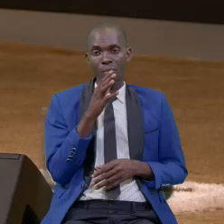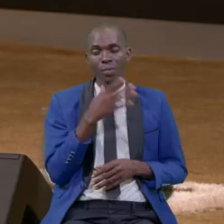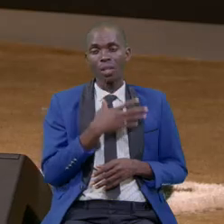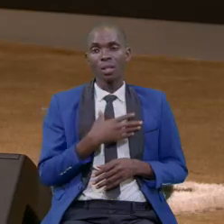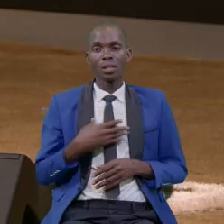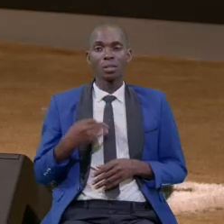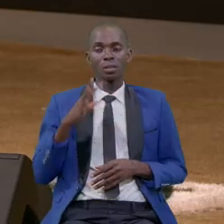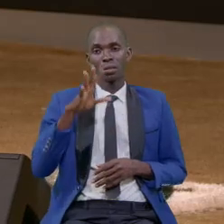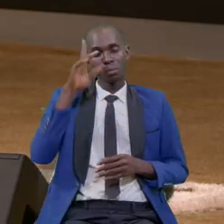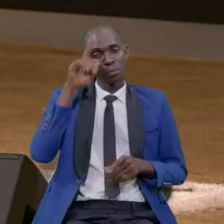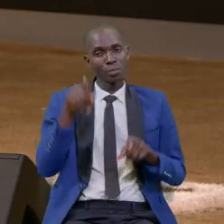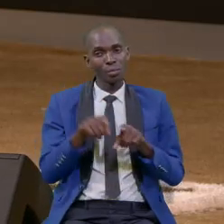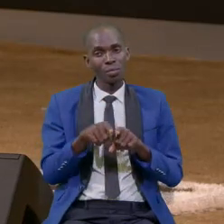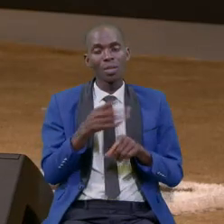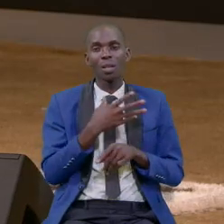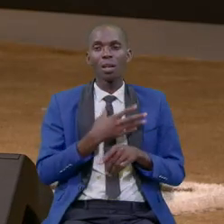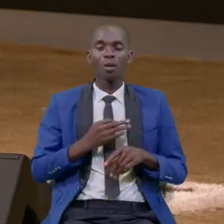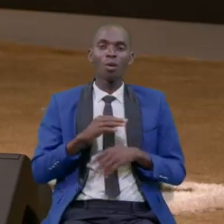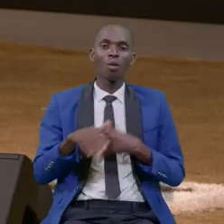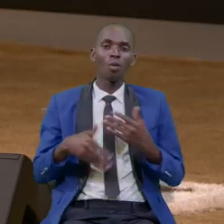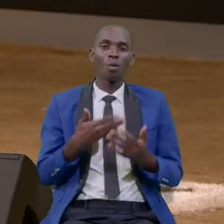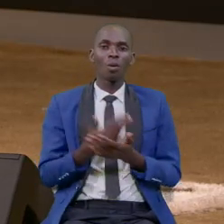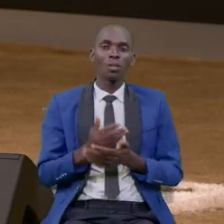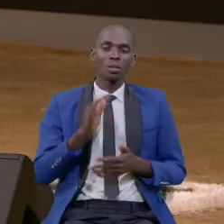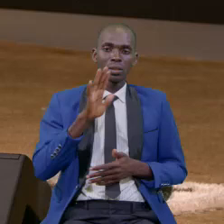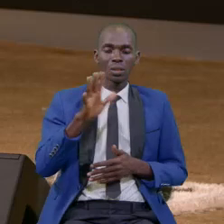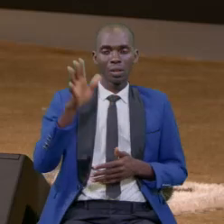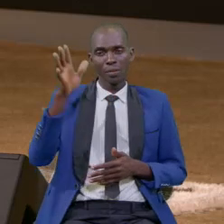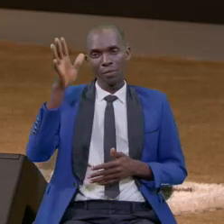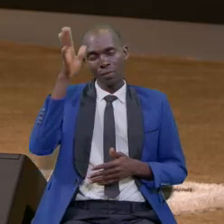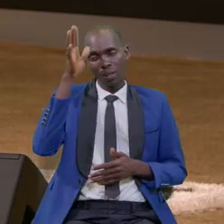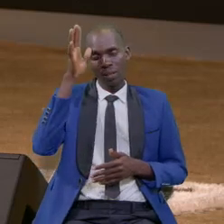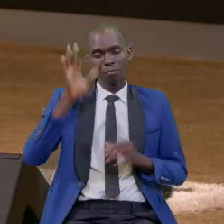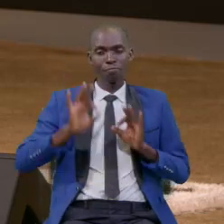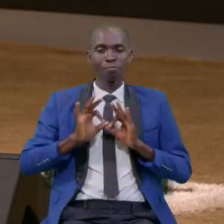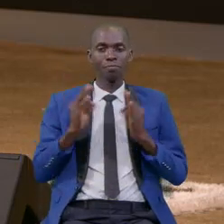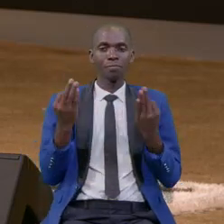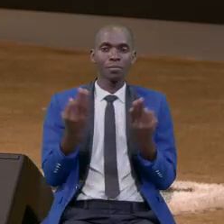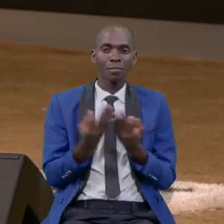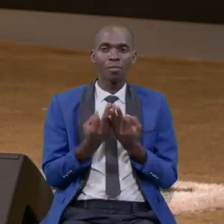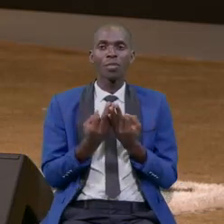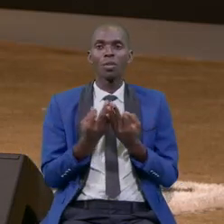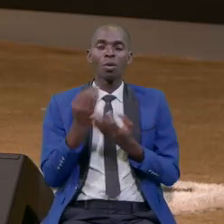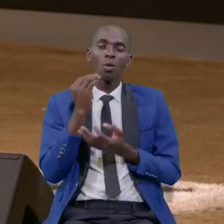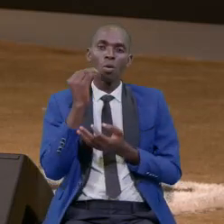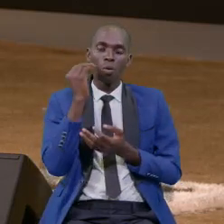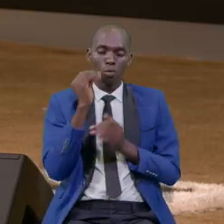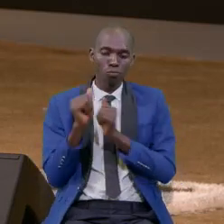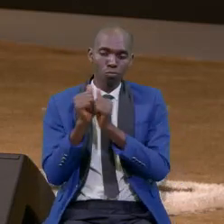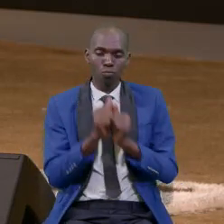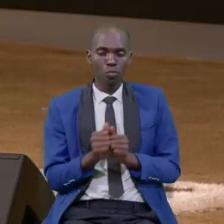thy brethren, and all thy father's household home unto